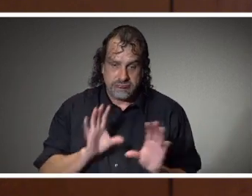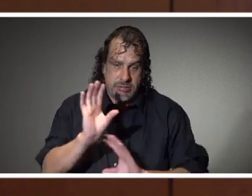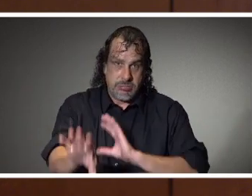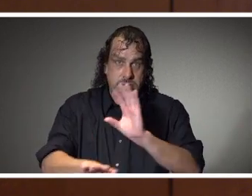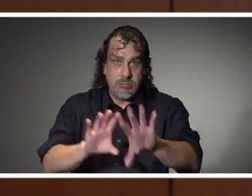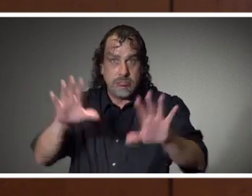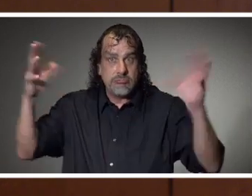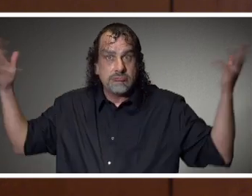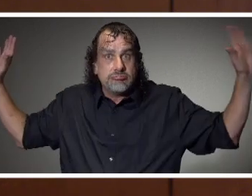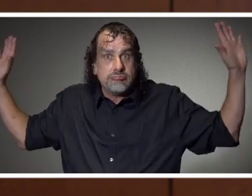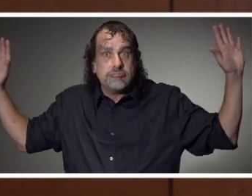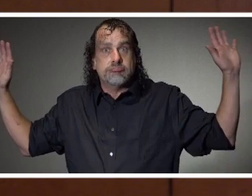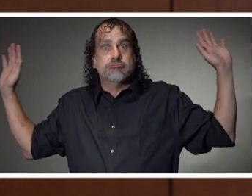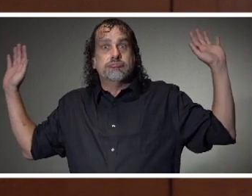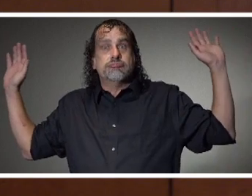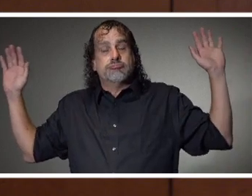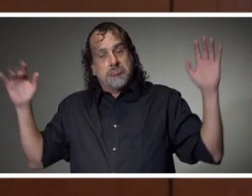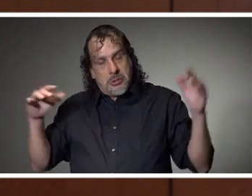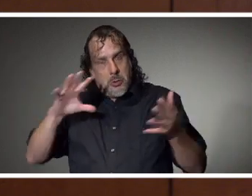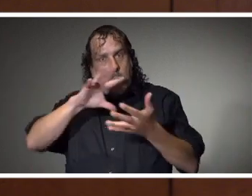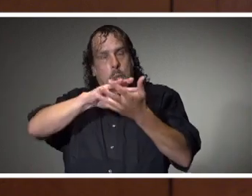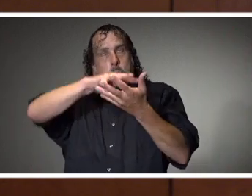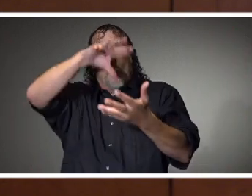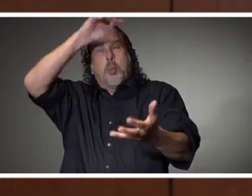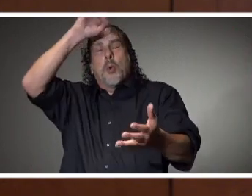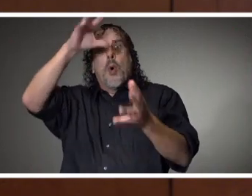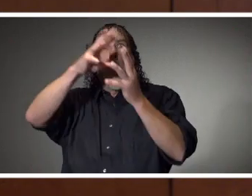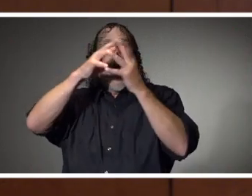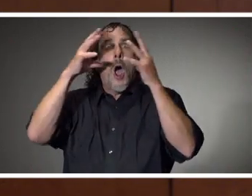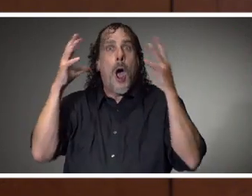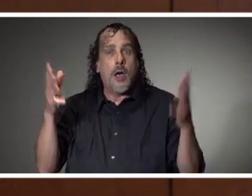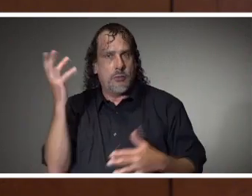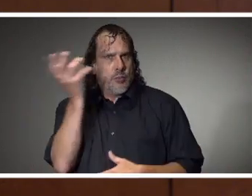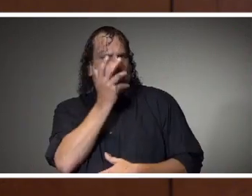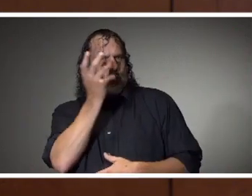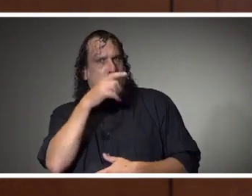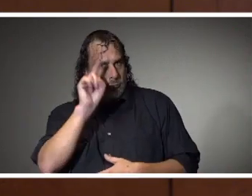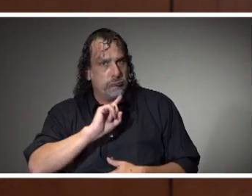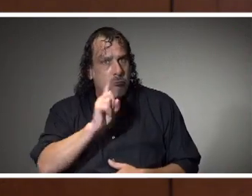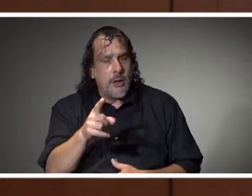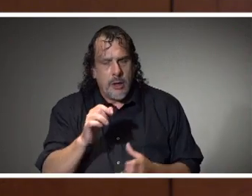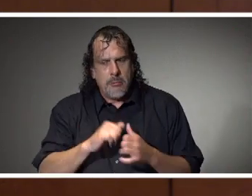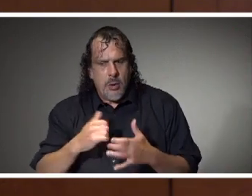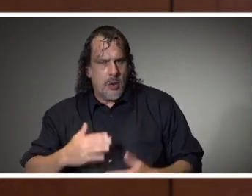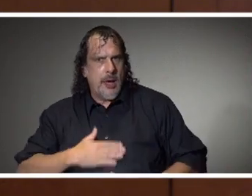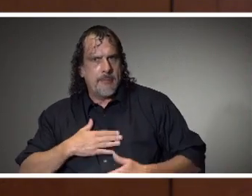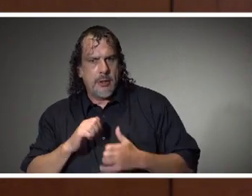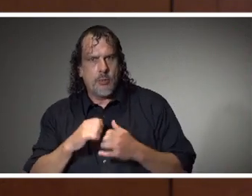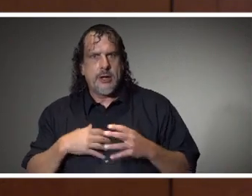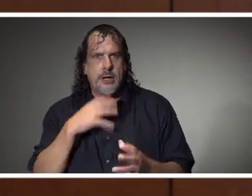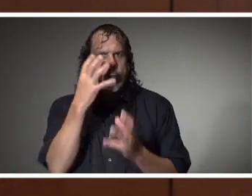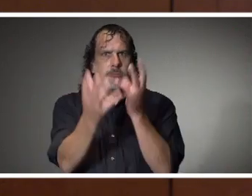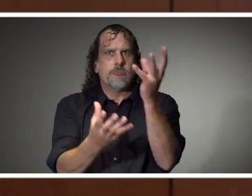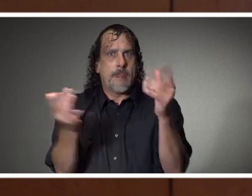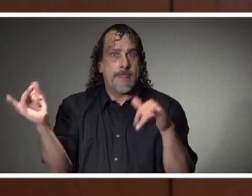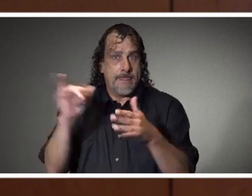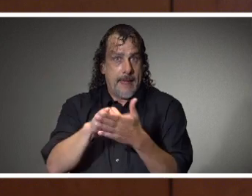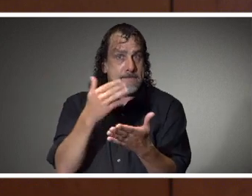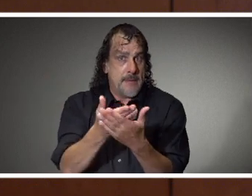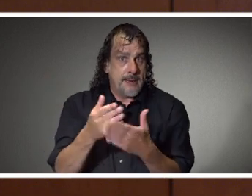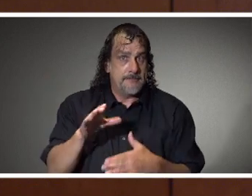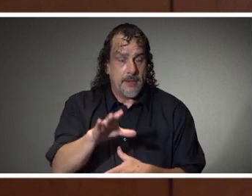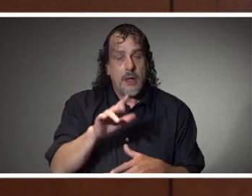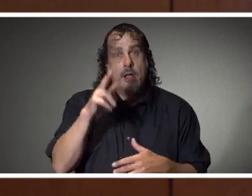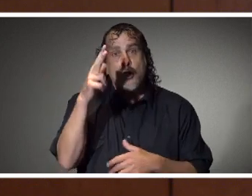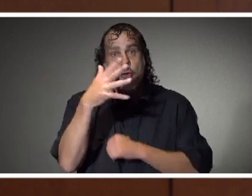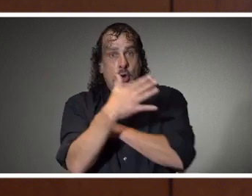it's been a learning curve for all of us, but we've definitely been able to get that out there to everyone. In the three